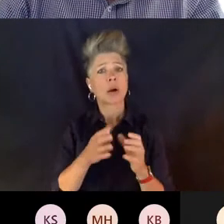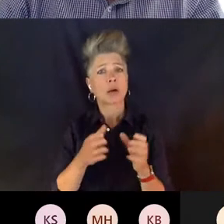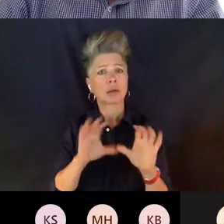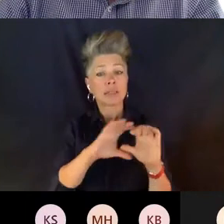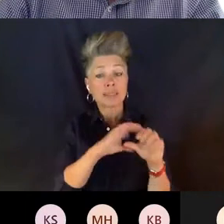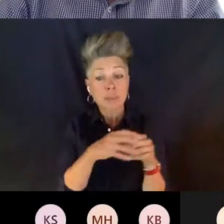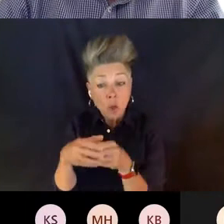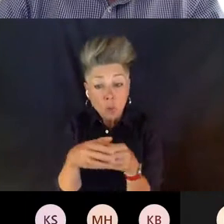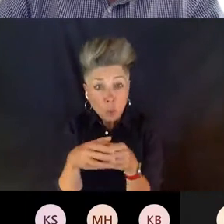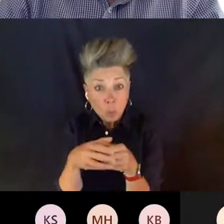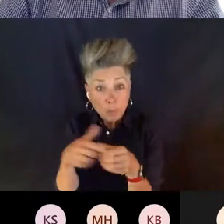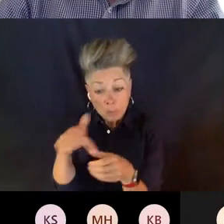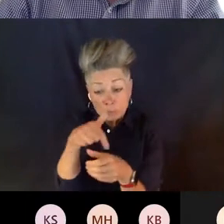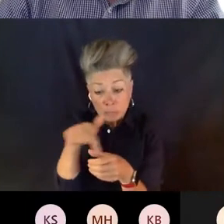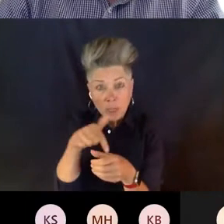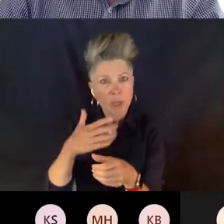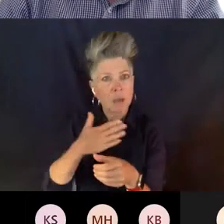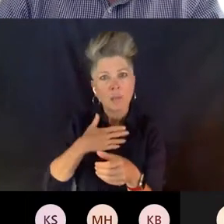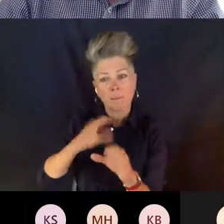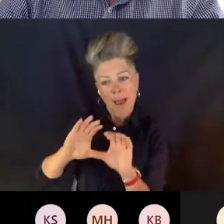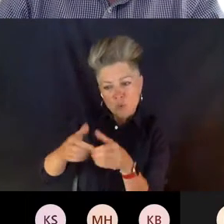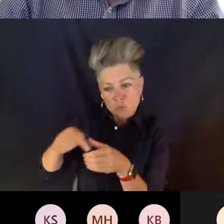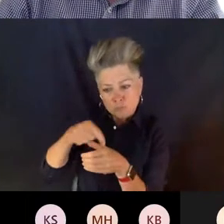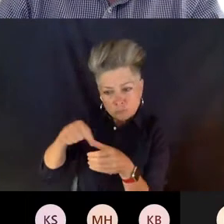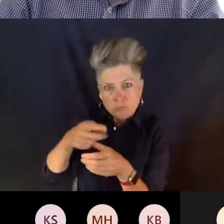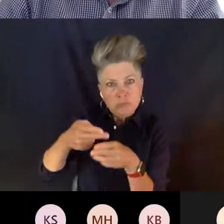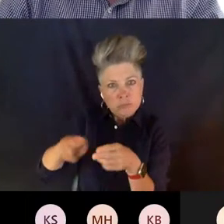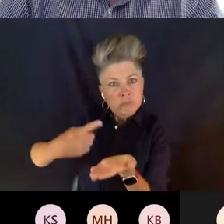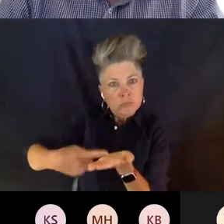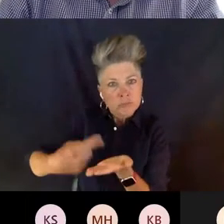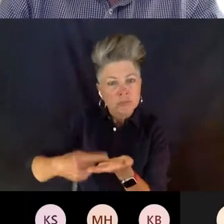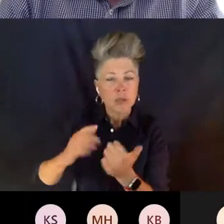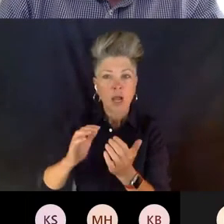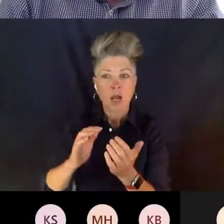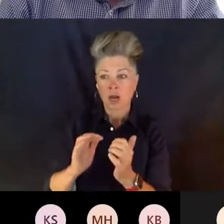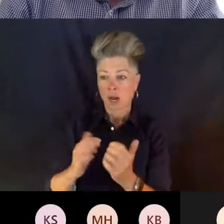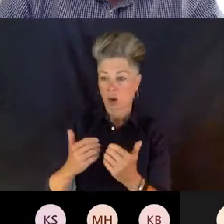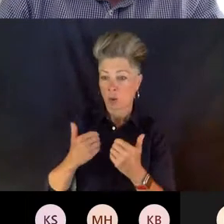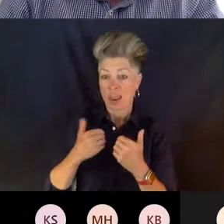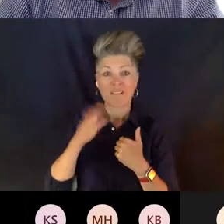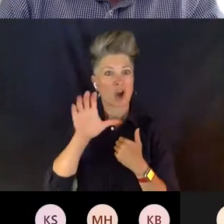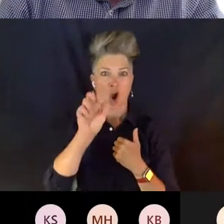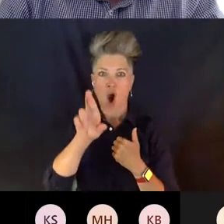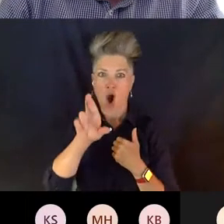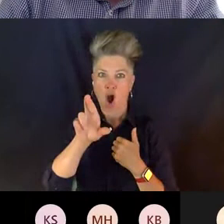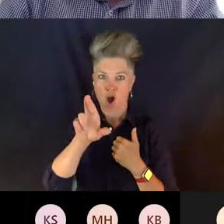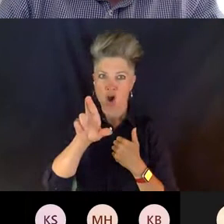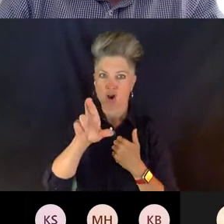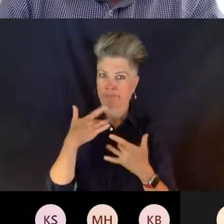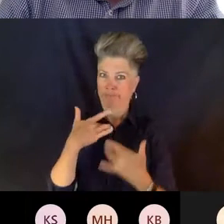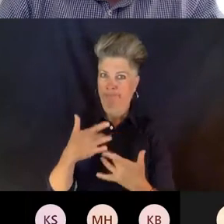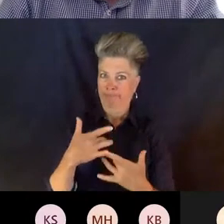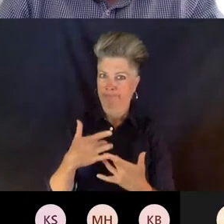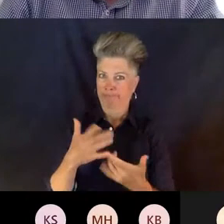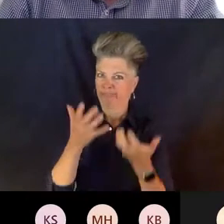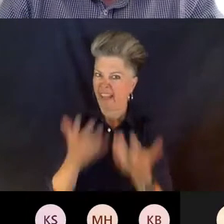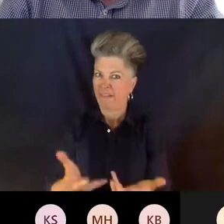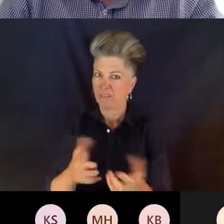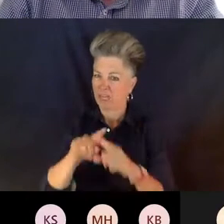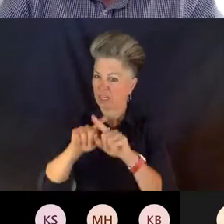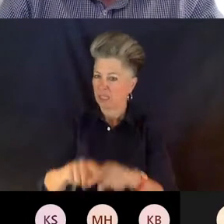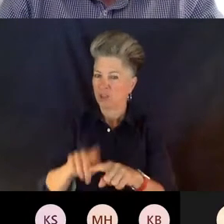my group briefly discussed how we have a car-centric city. And in my